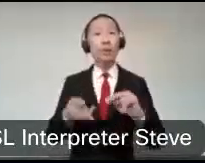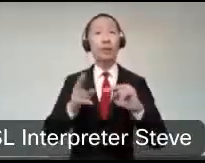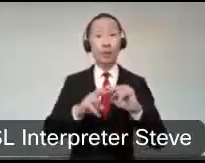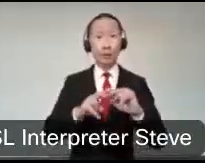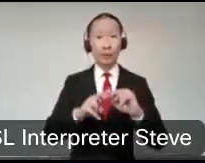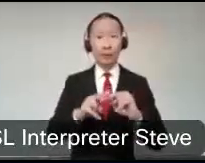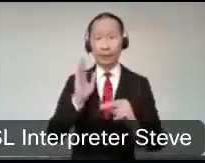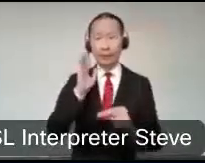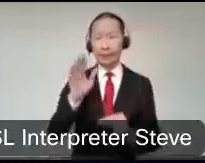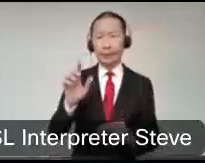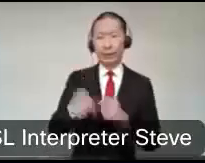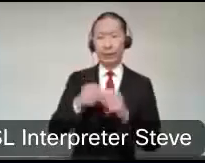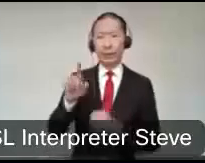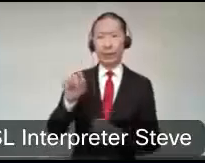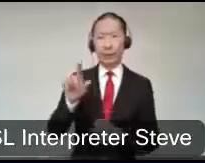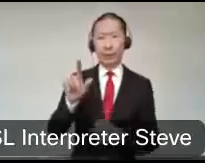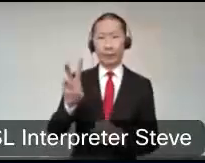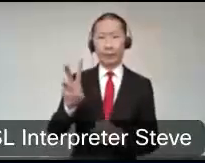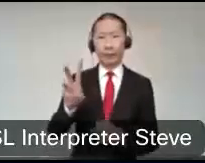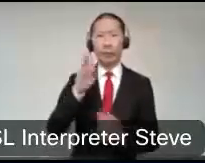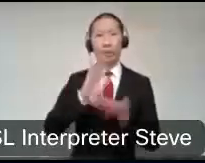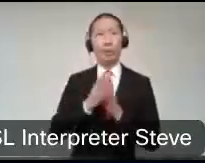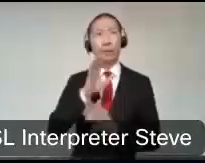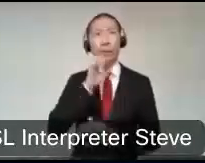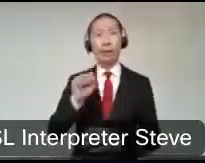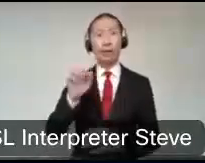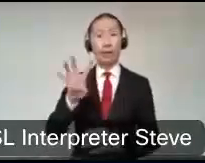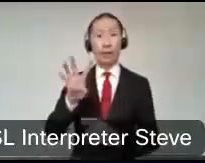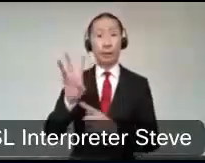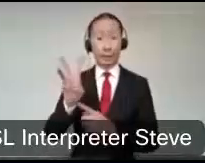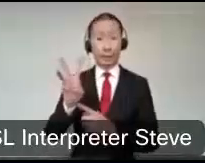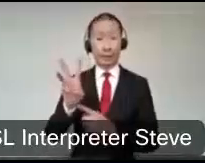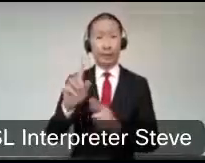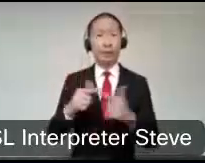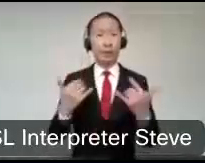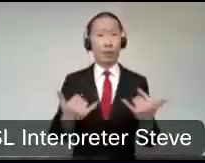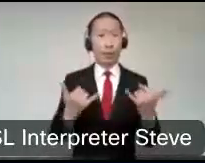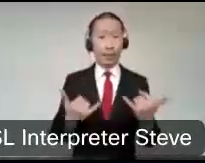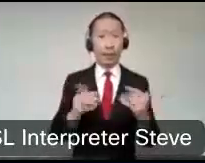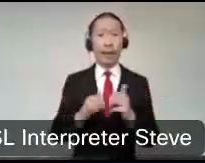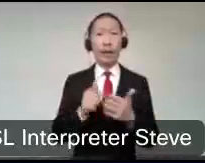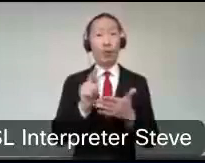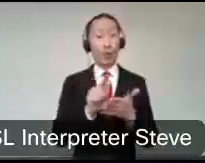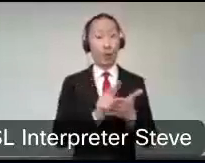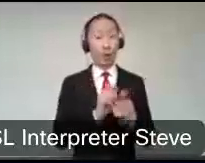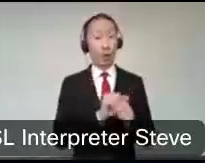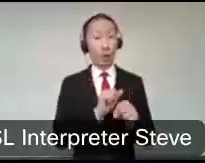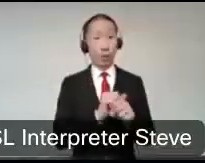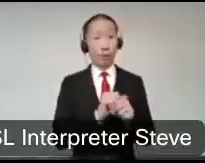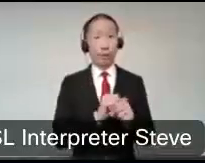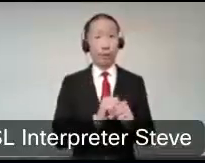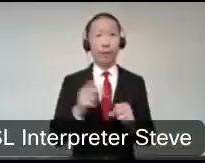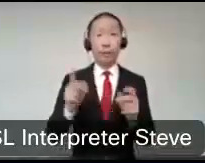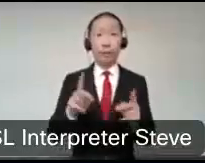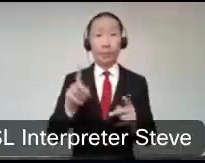in 2026. It will bump up to age 46. But right now, the way the law is, a person's disability